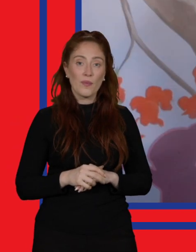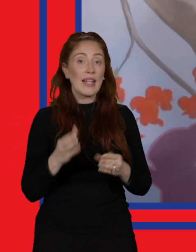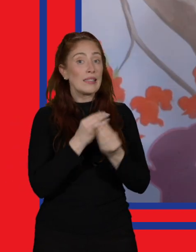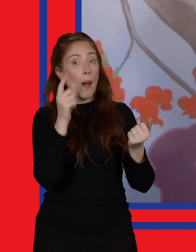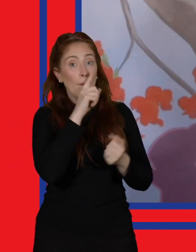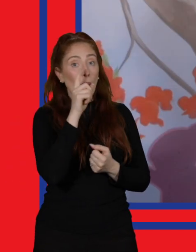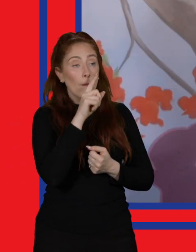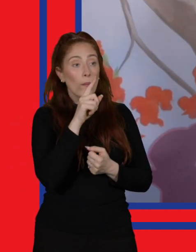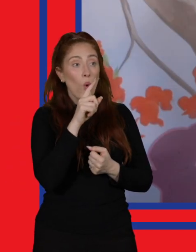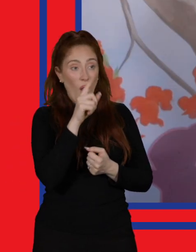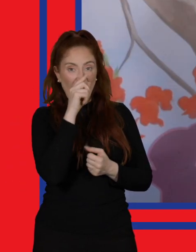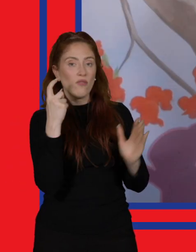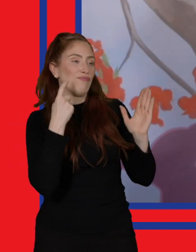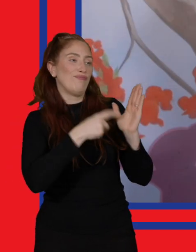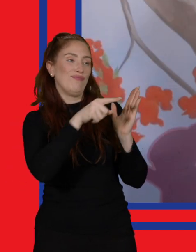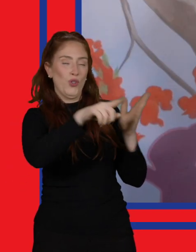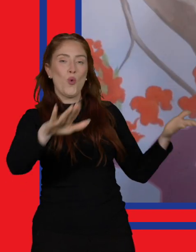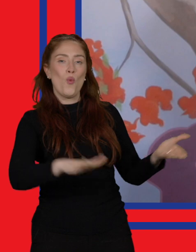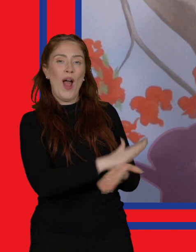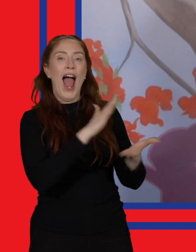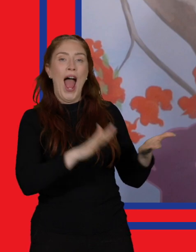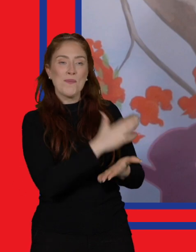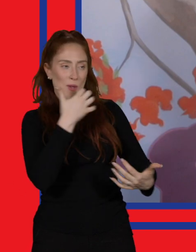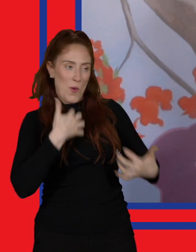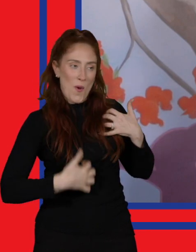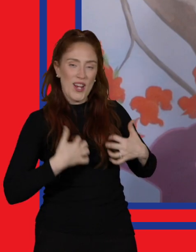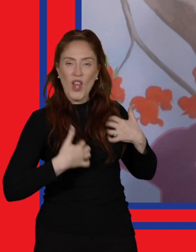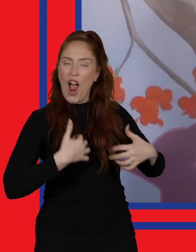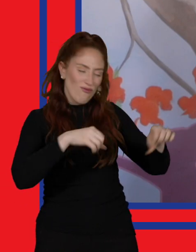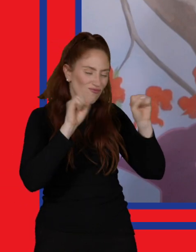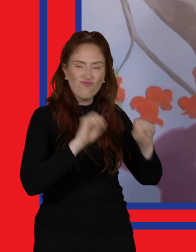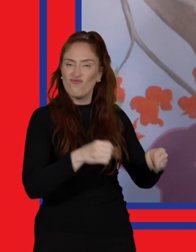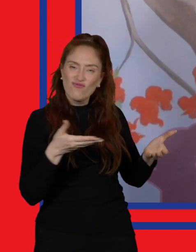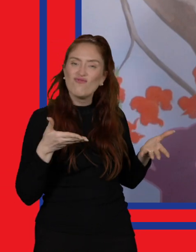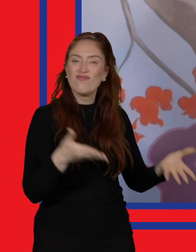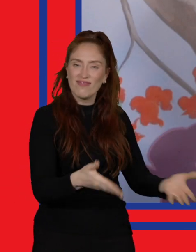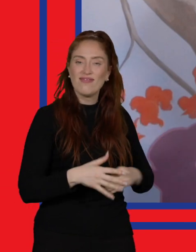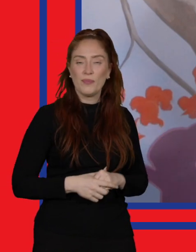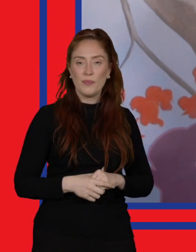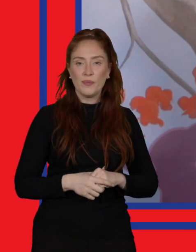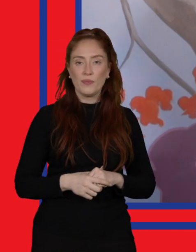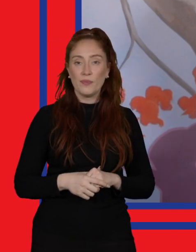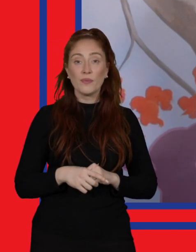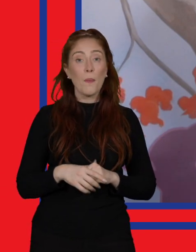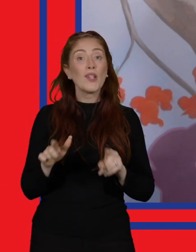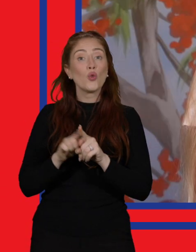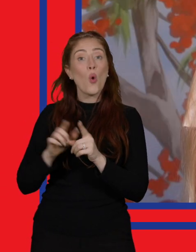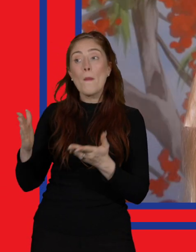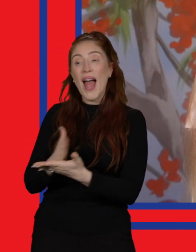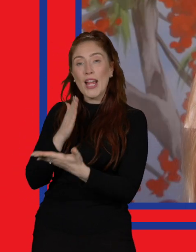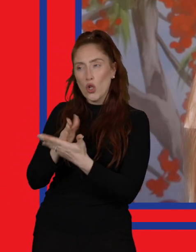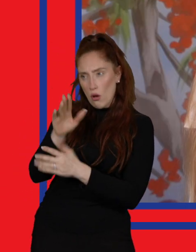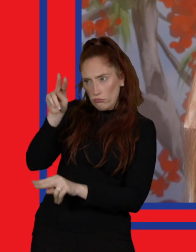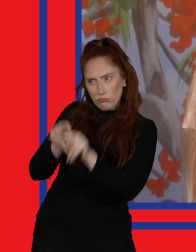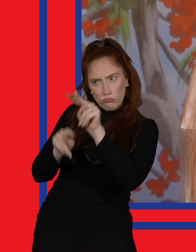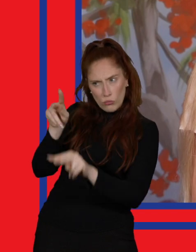it. People can tell that you're happy and you're excited about it and you want to do it. When you